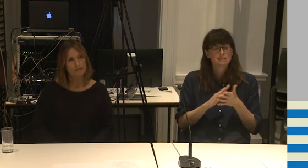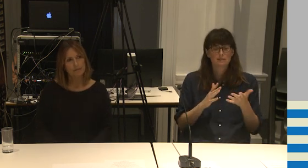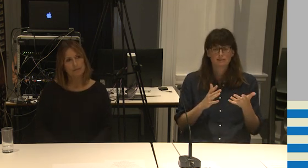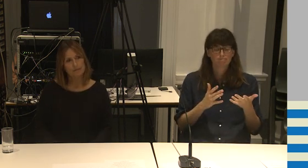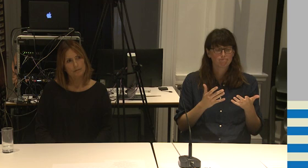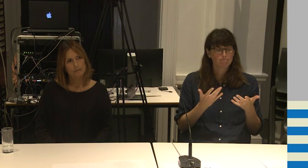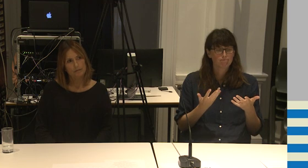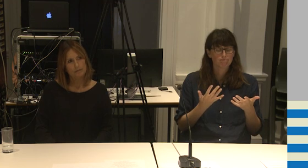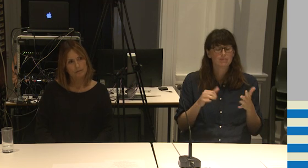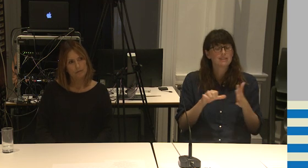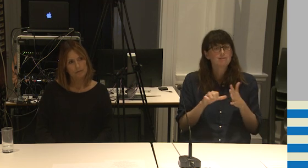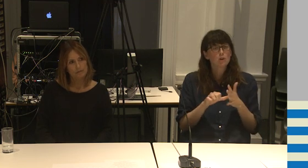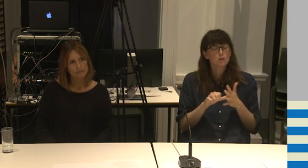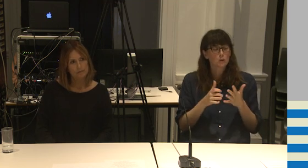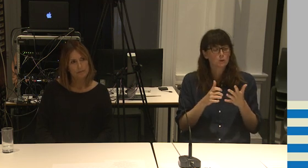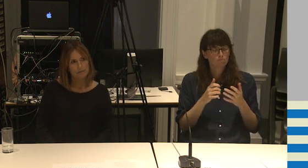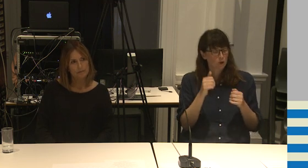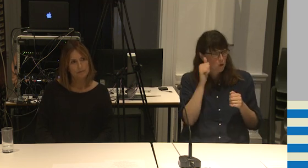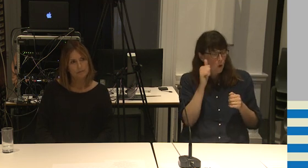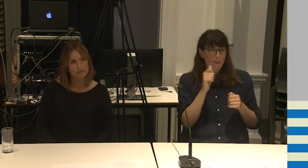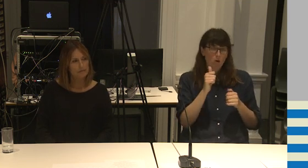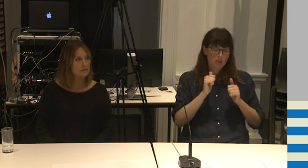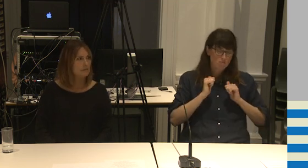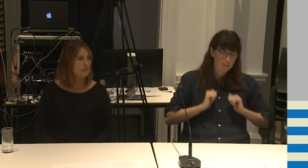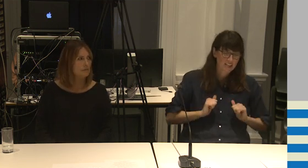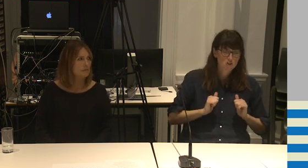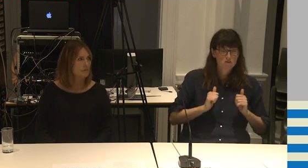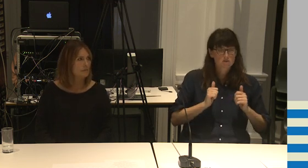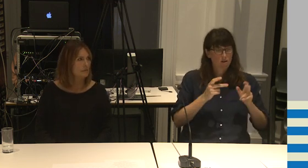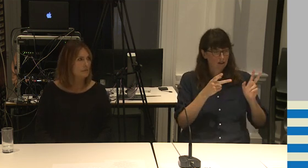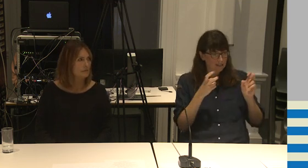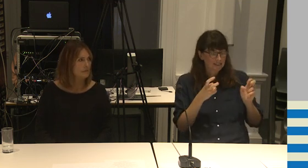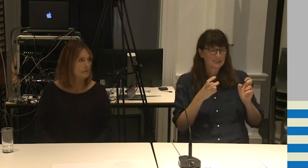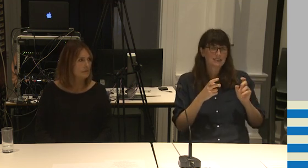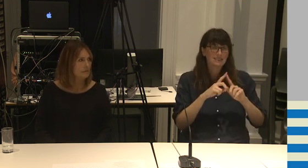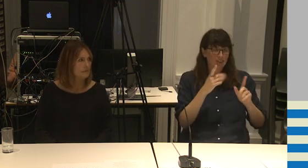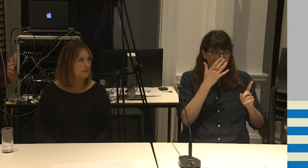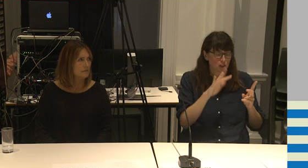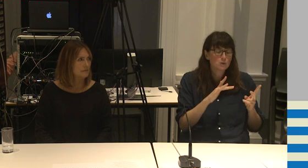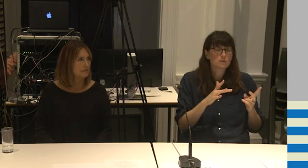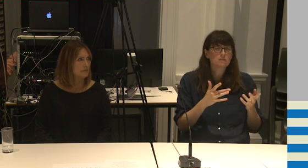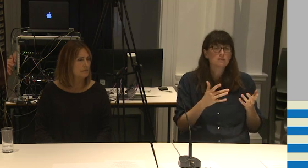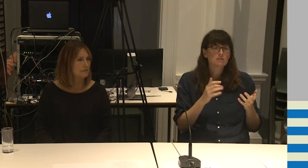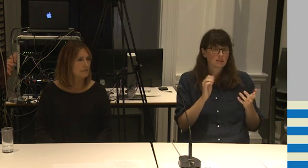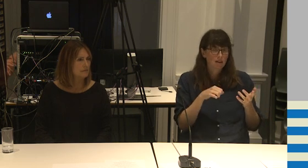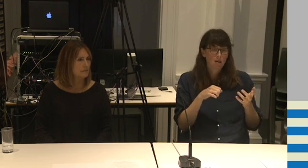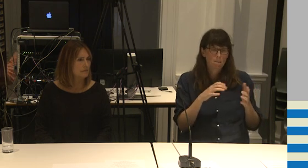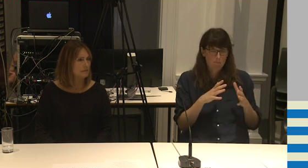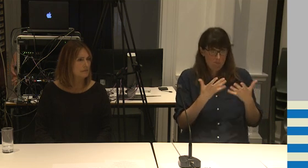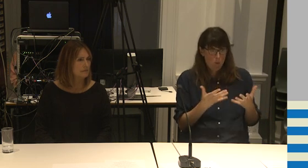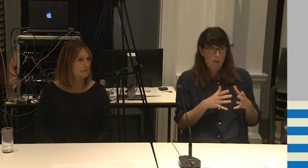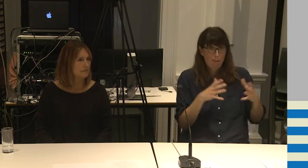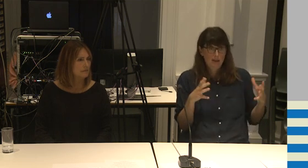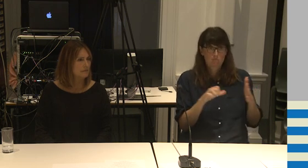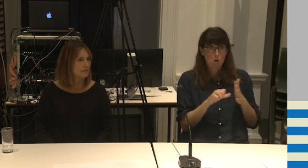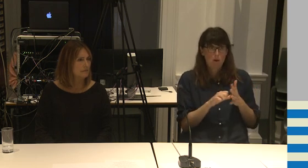acknowledge these differences and privileges that come from being in different places and from different attitudes. But yeah, I think the biggest problem at the moment